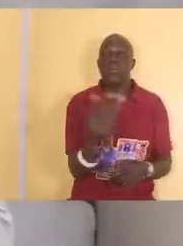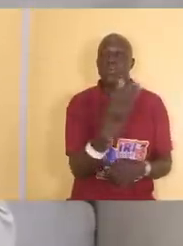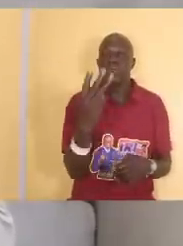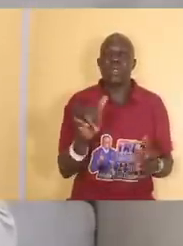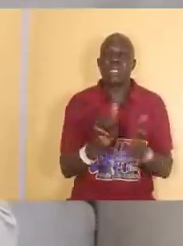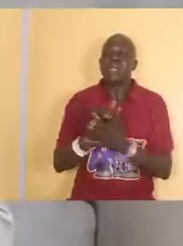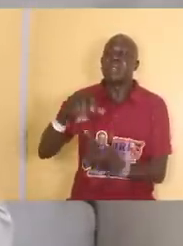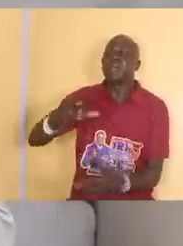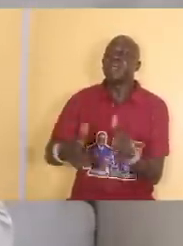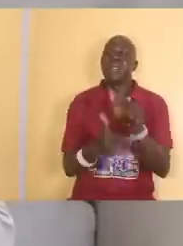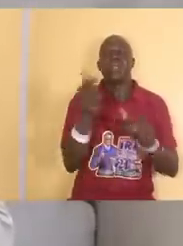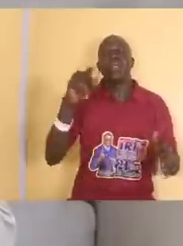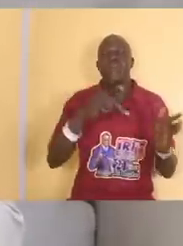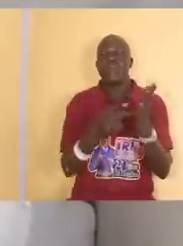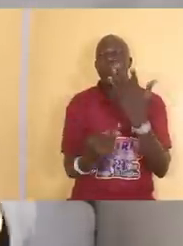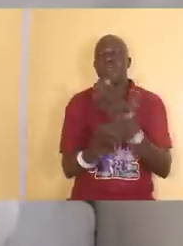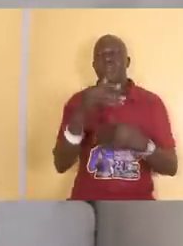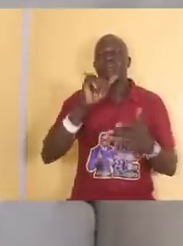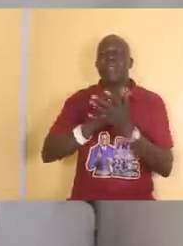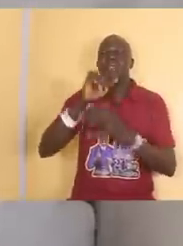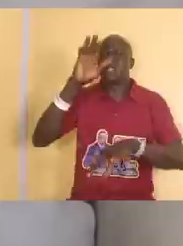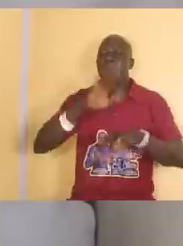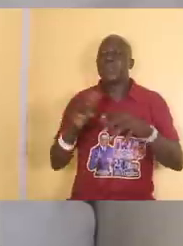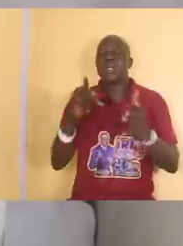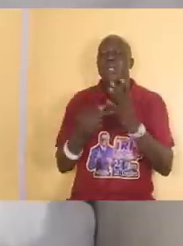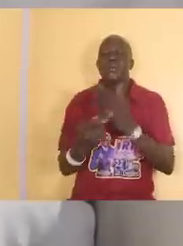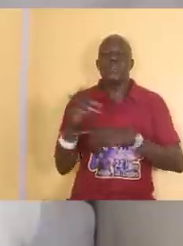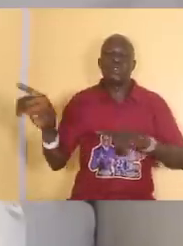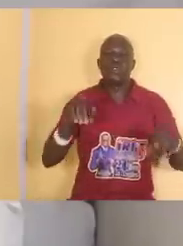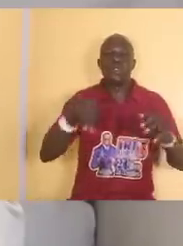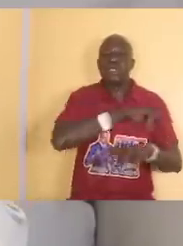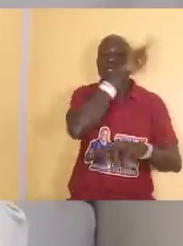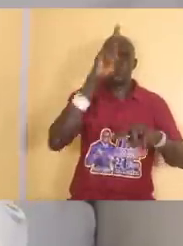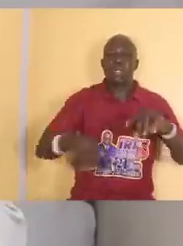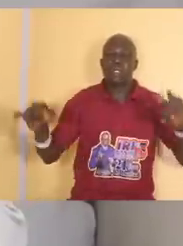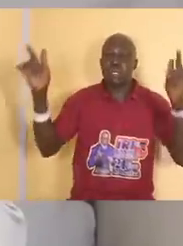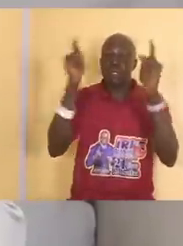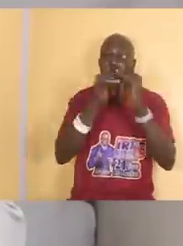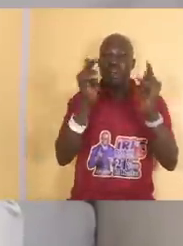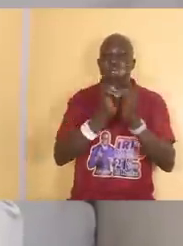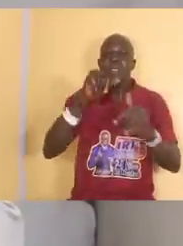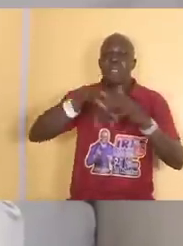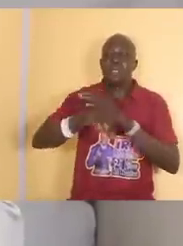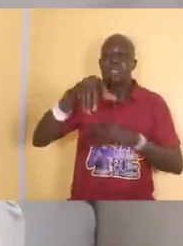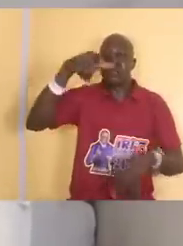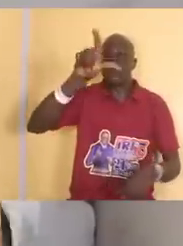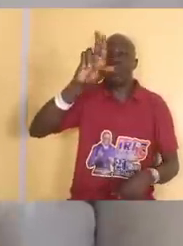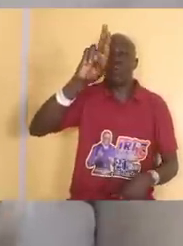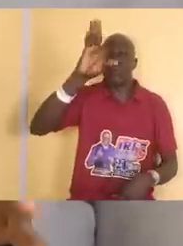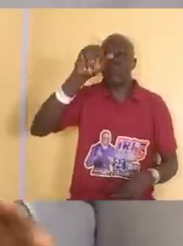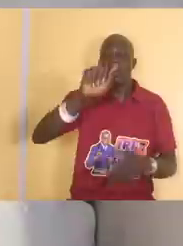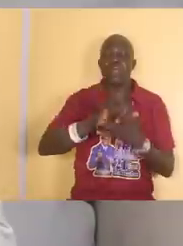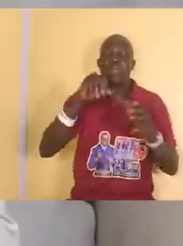On Wednesday. That great program. The program we do have. At a national camp. In Ufuape. On